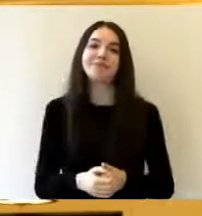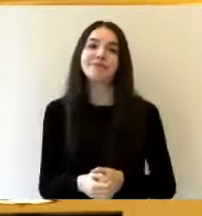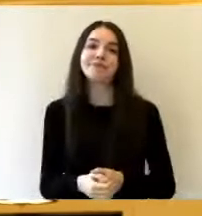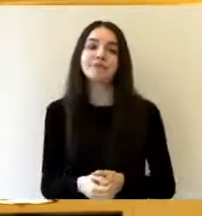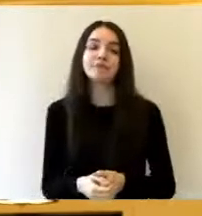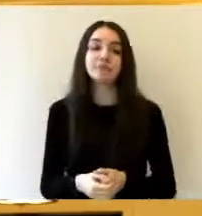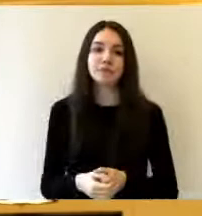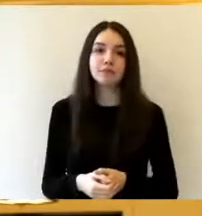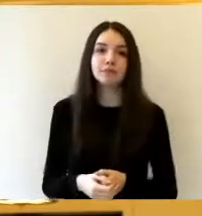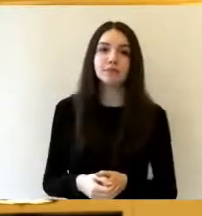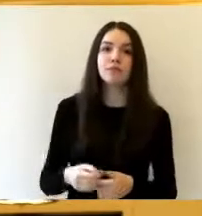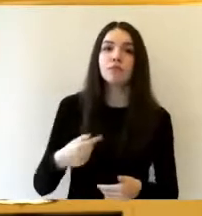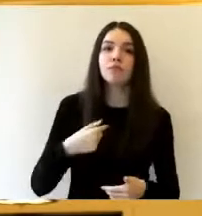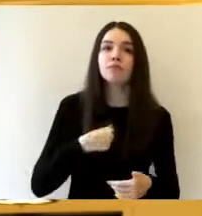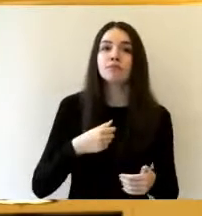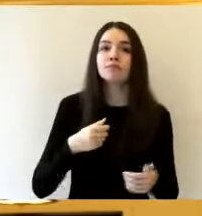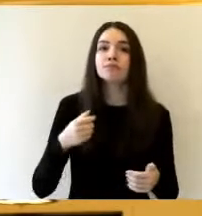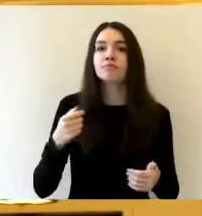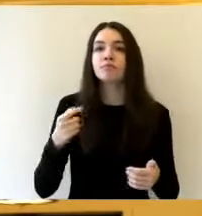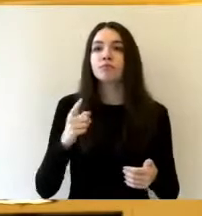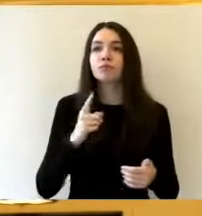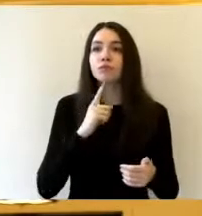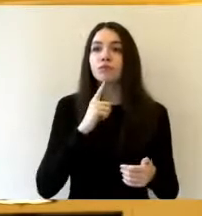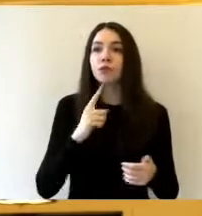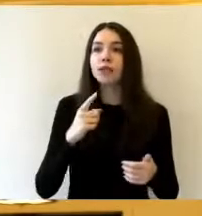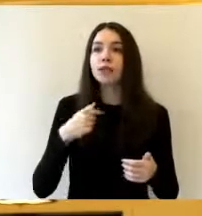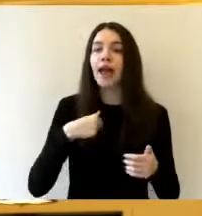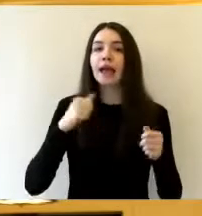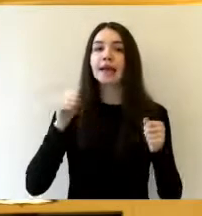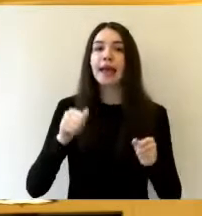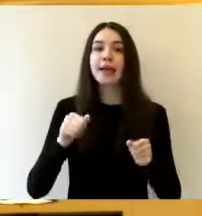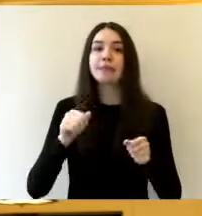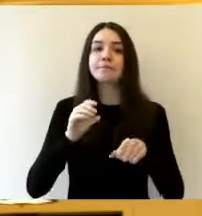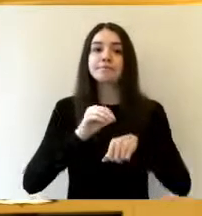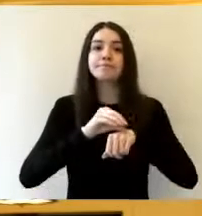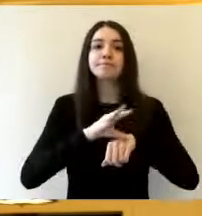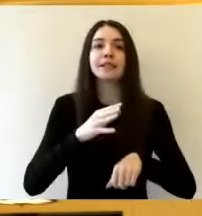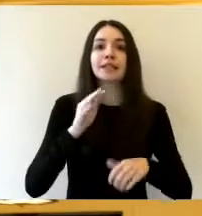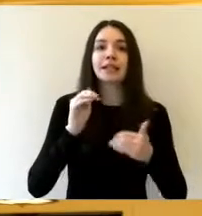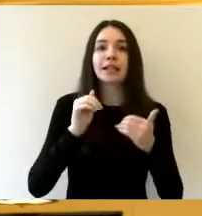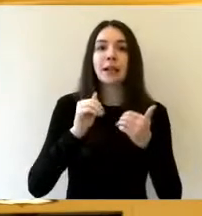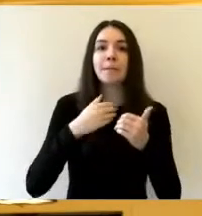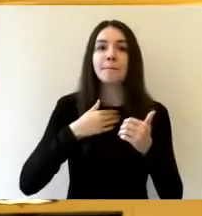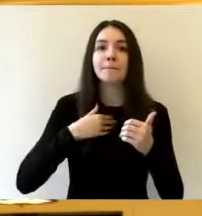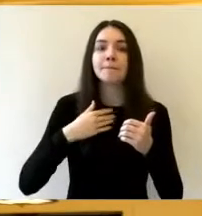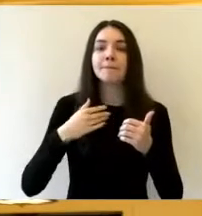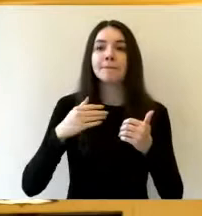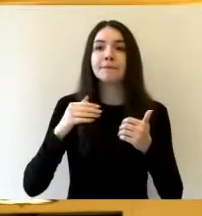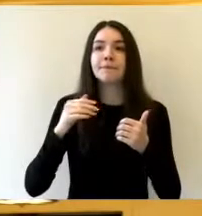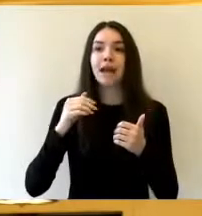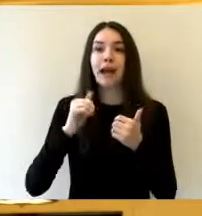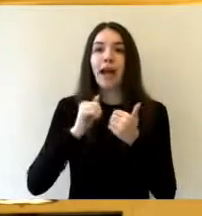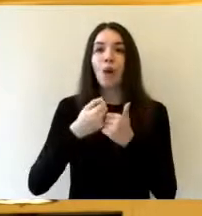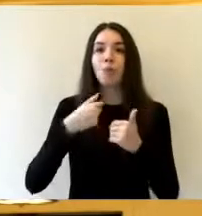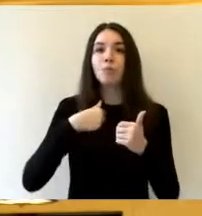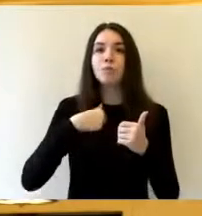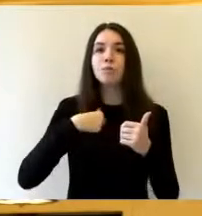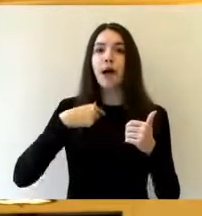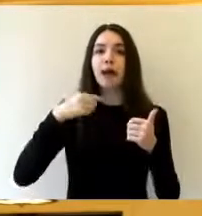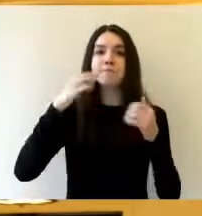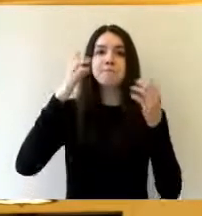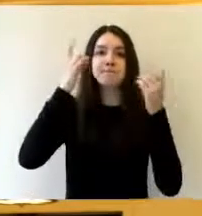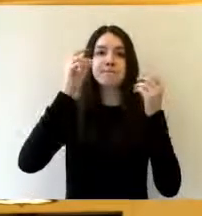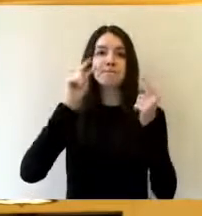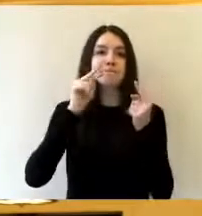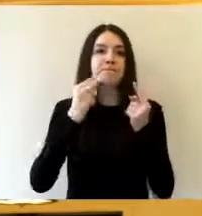basically how I see things, how this past has affected me, the way I view monuments and memorials now, and how I got to